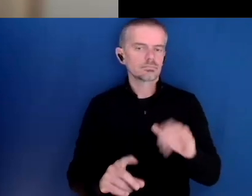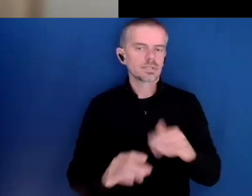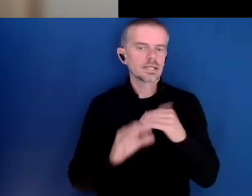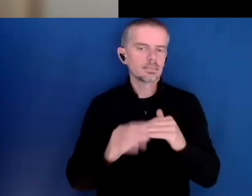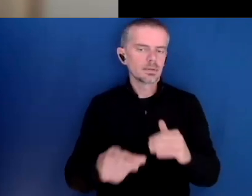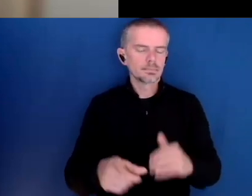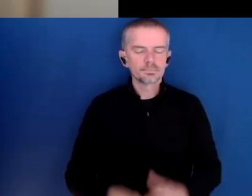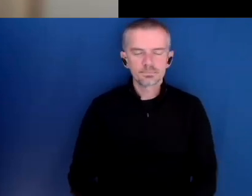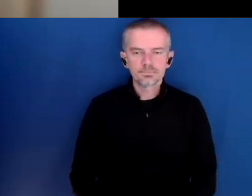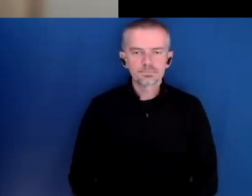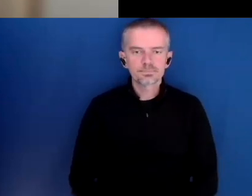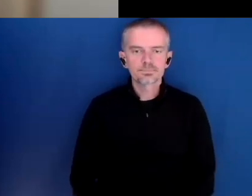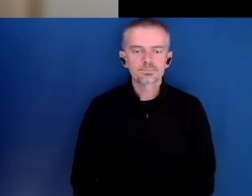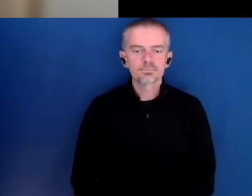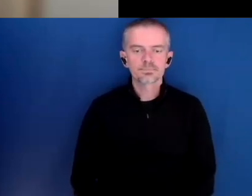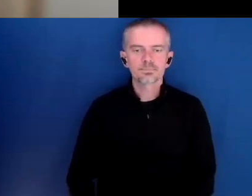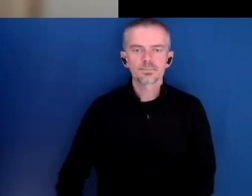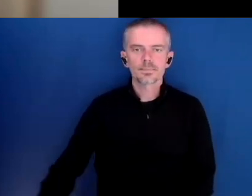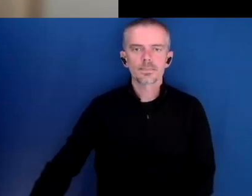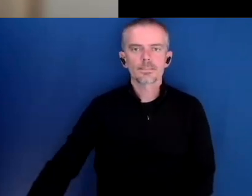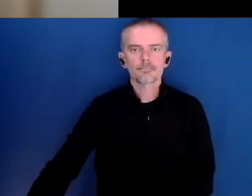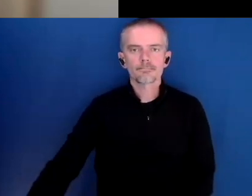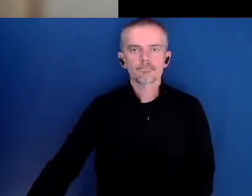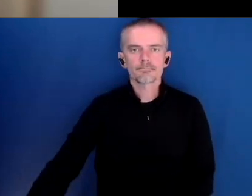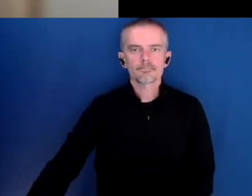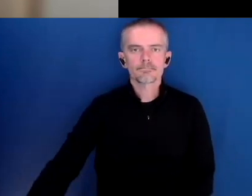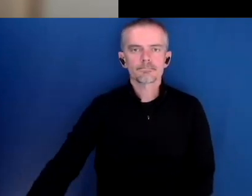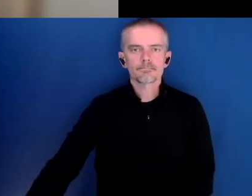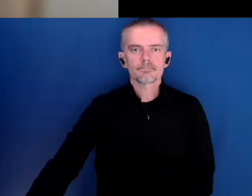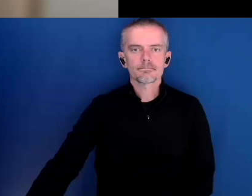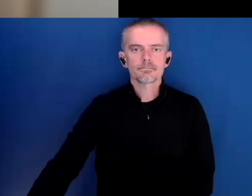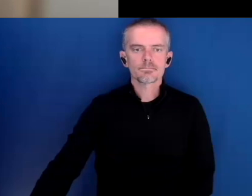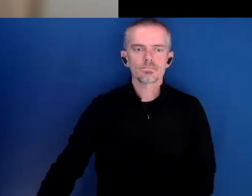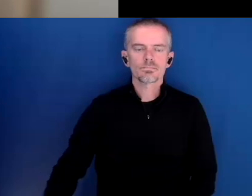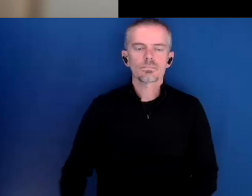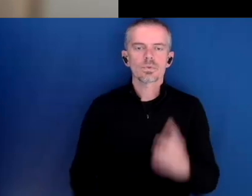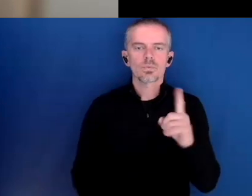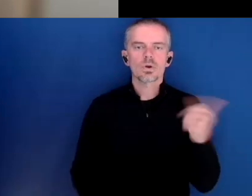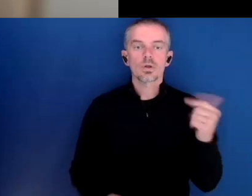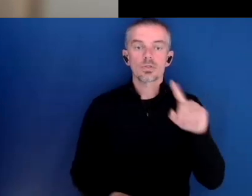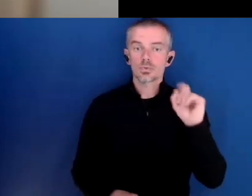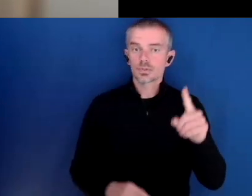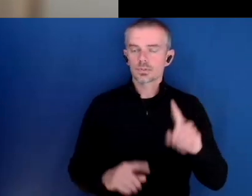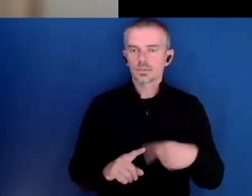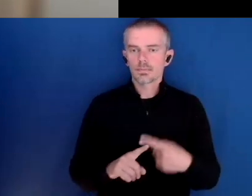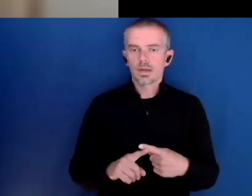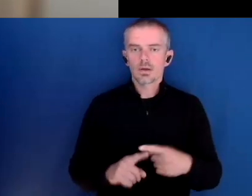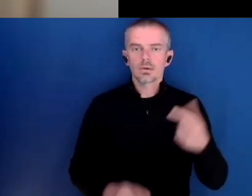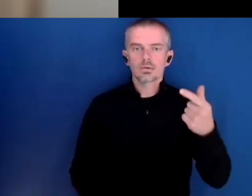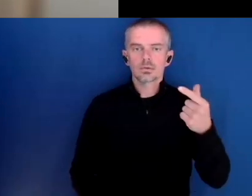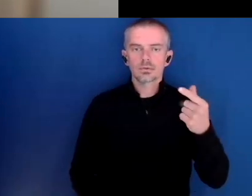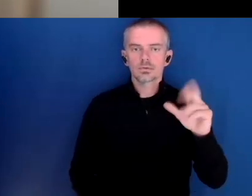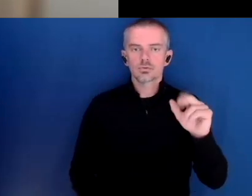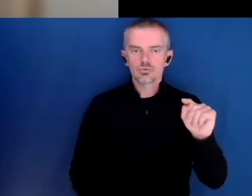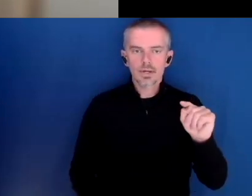for your specific project. One other question was asking about grants or other